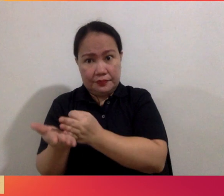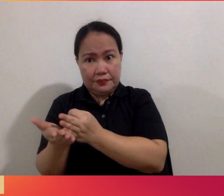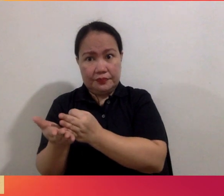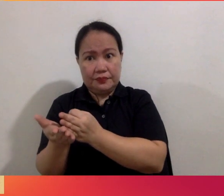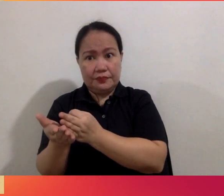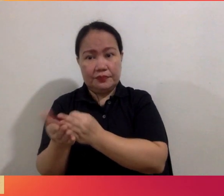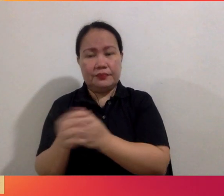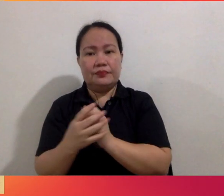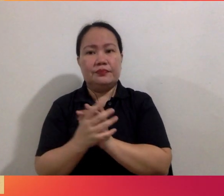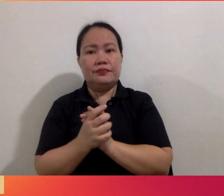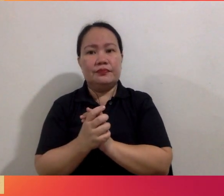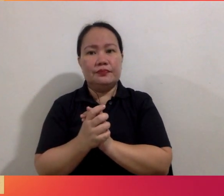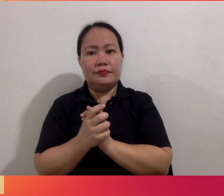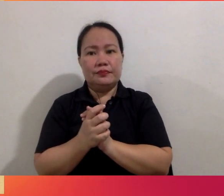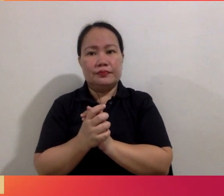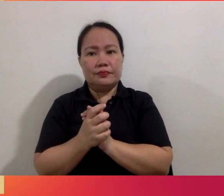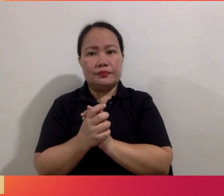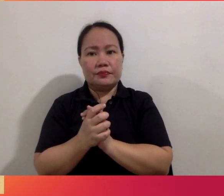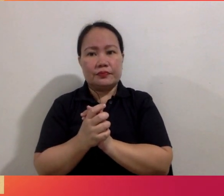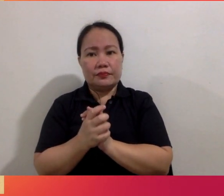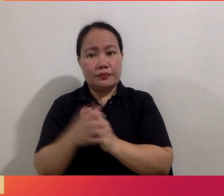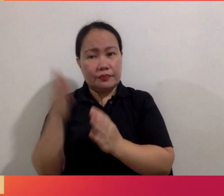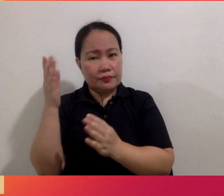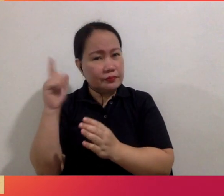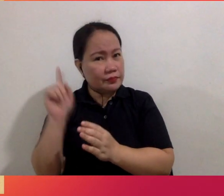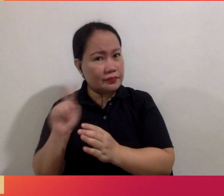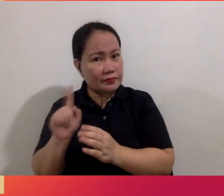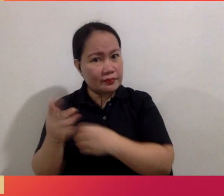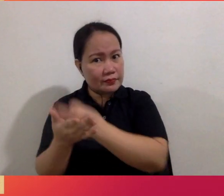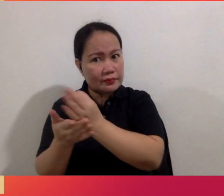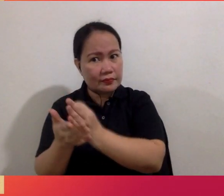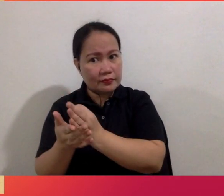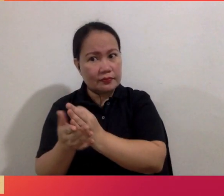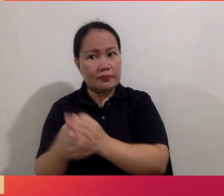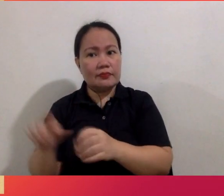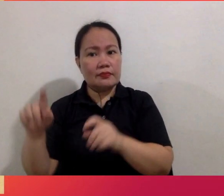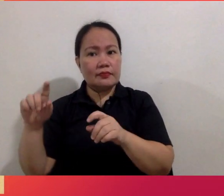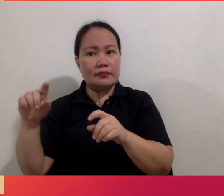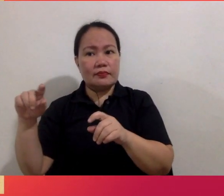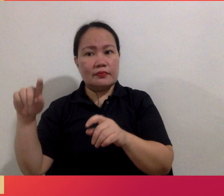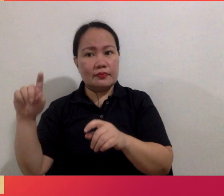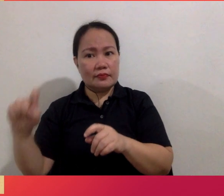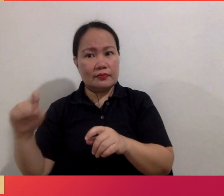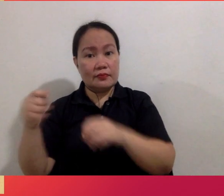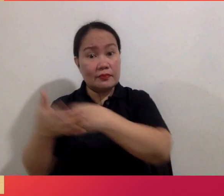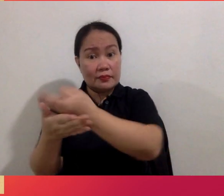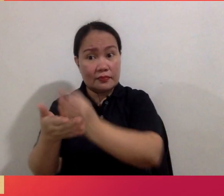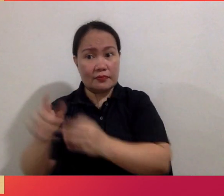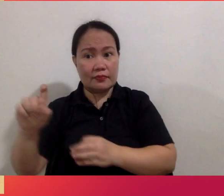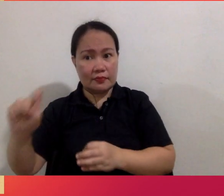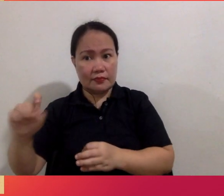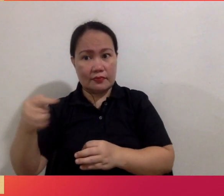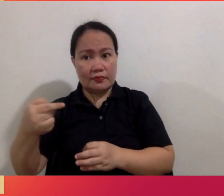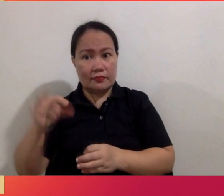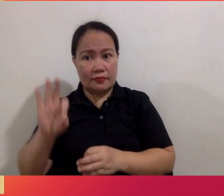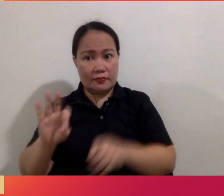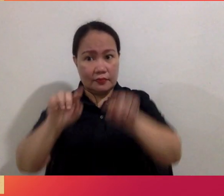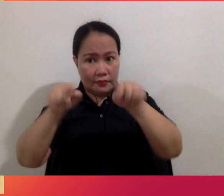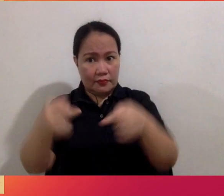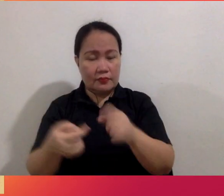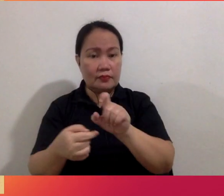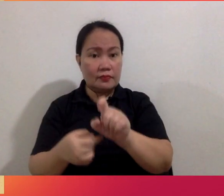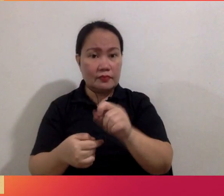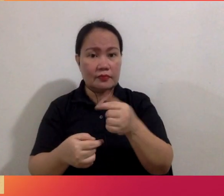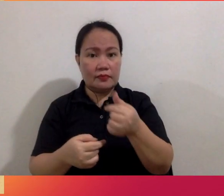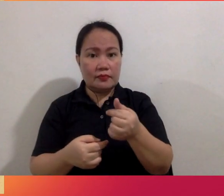quadratic equation by using factoring. So, the factor of this equation is x minus 9 times x plus 4 is equal